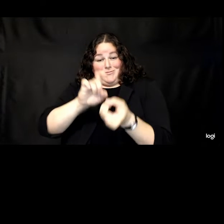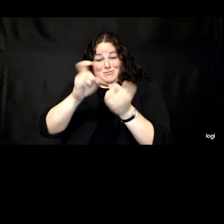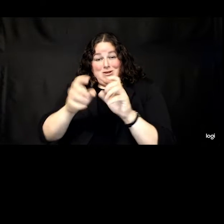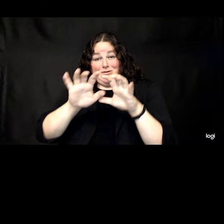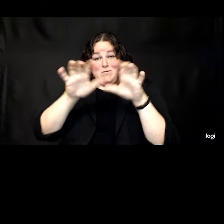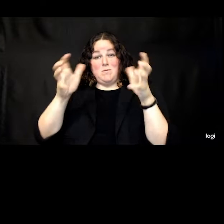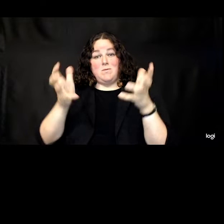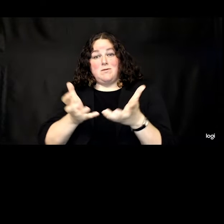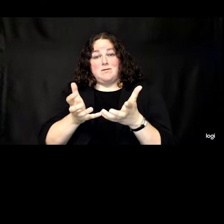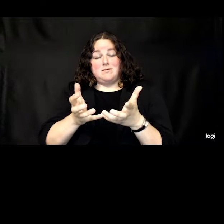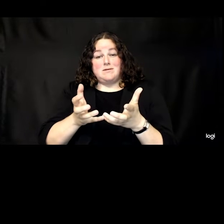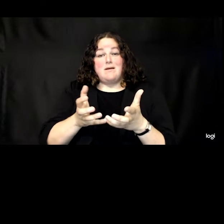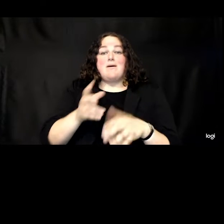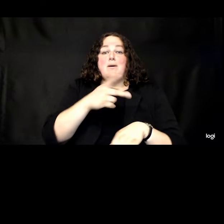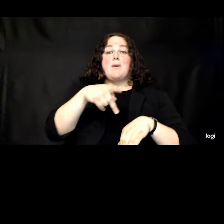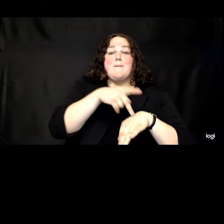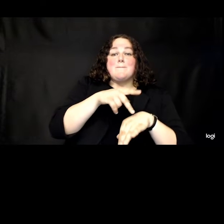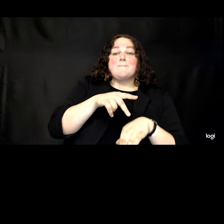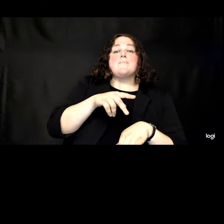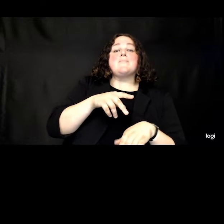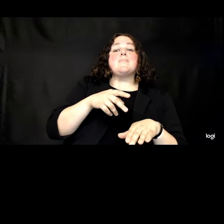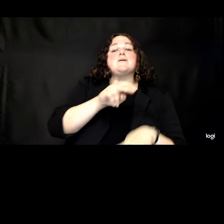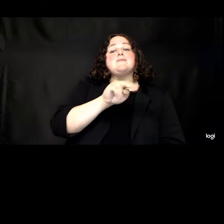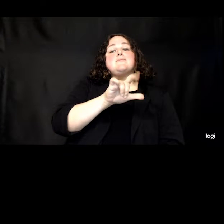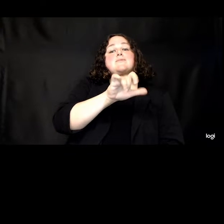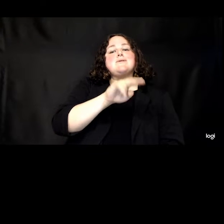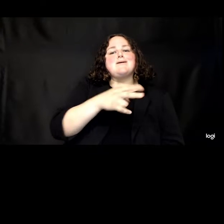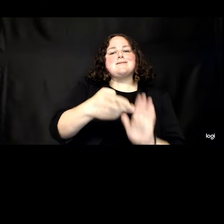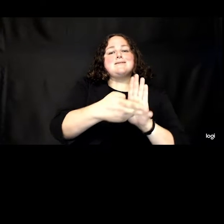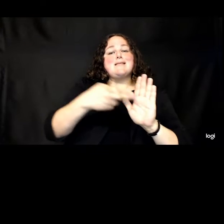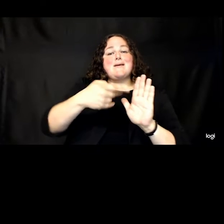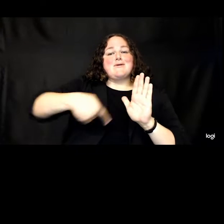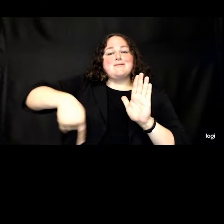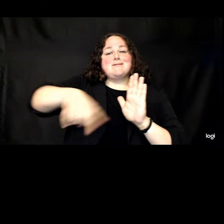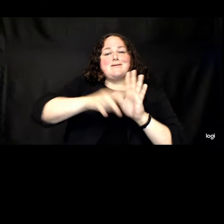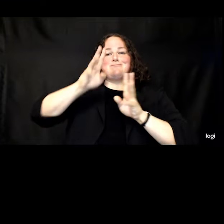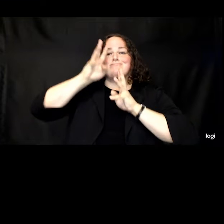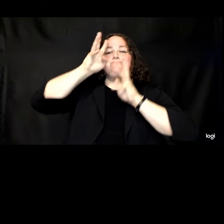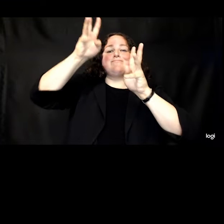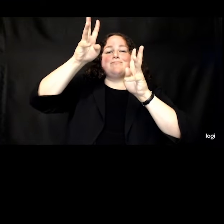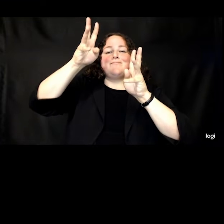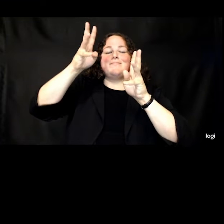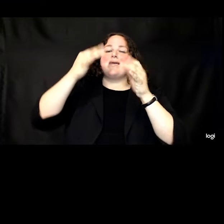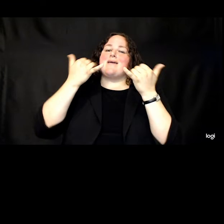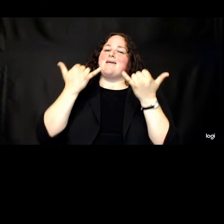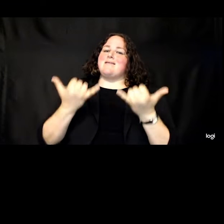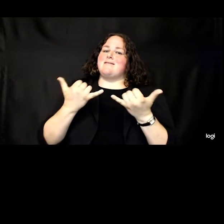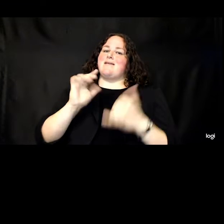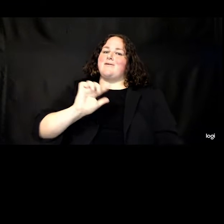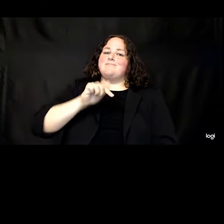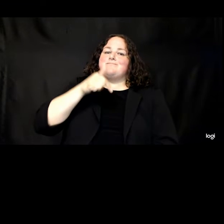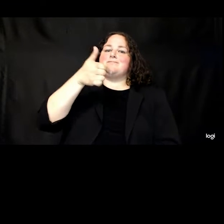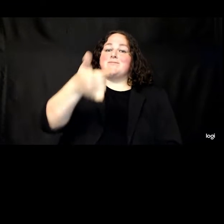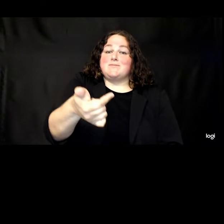Principal Nelson says, we are game changers. Well, now is the time. Now is the time for you to be your own game changer and to change this